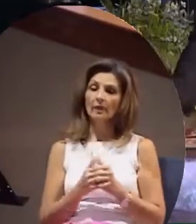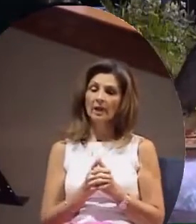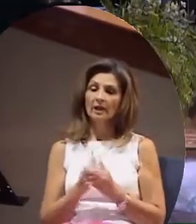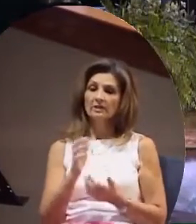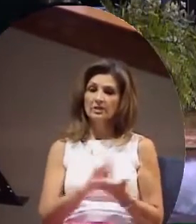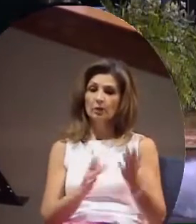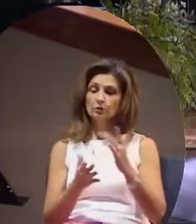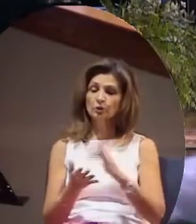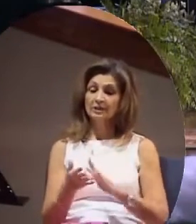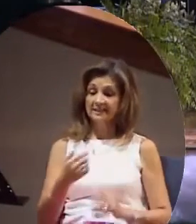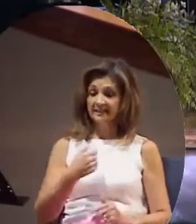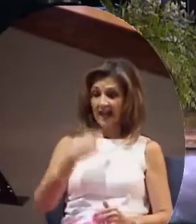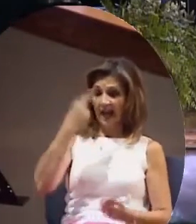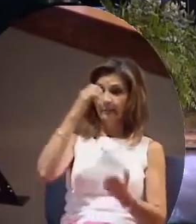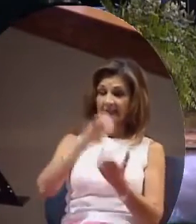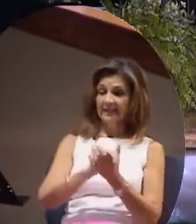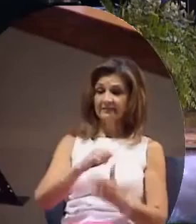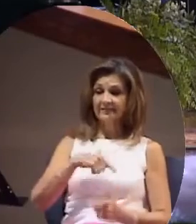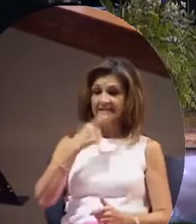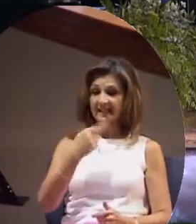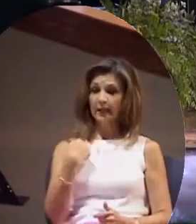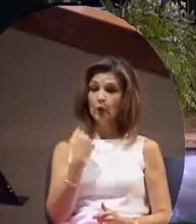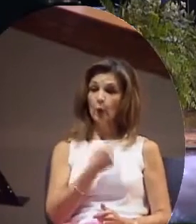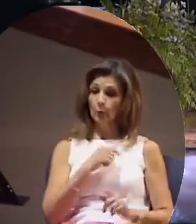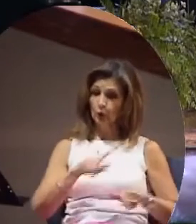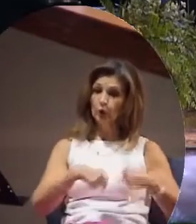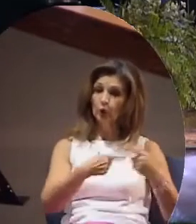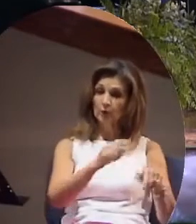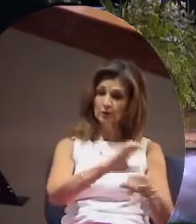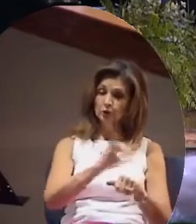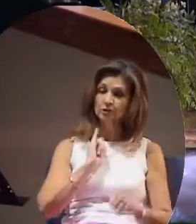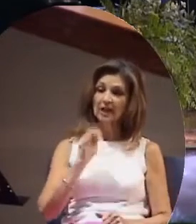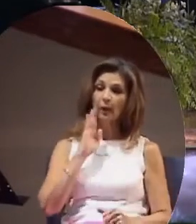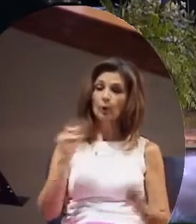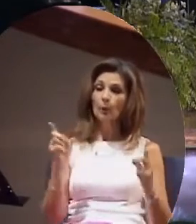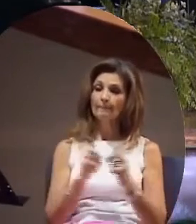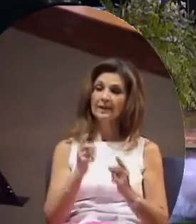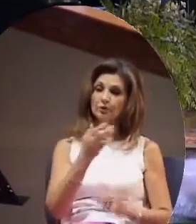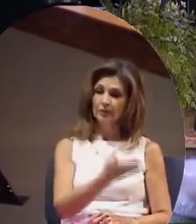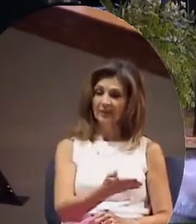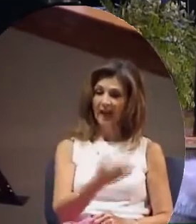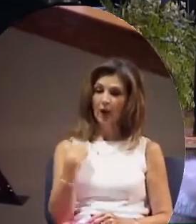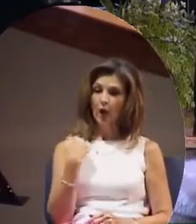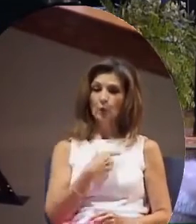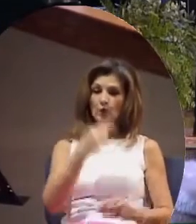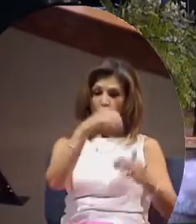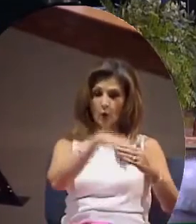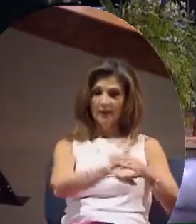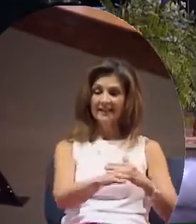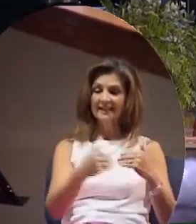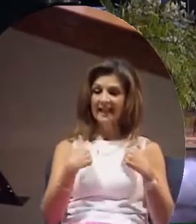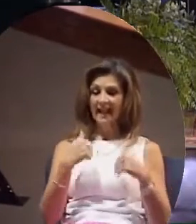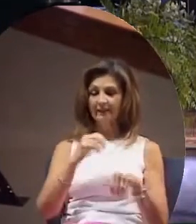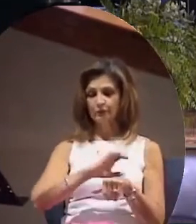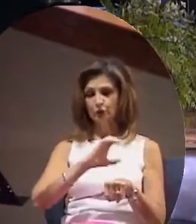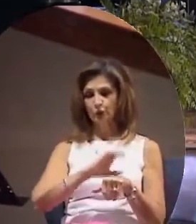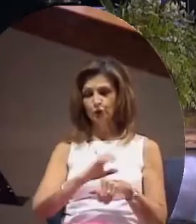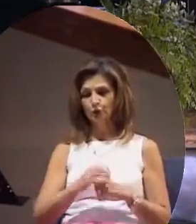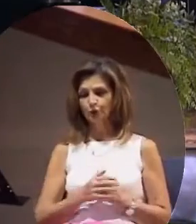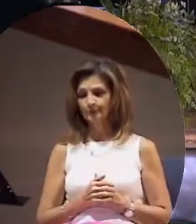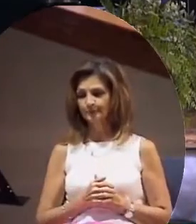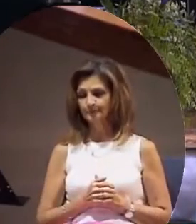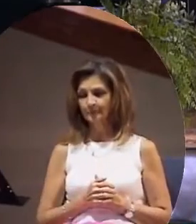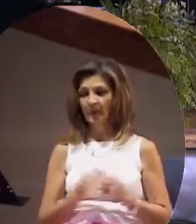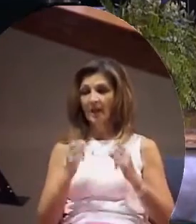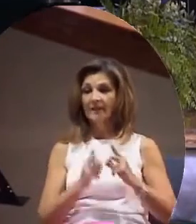So Jesus, I believe, is saying, we're going to church. I'm going to meet you there, and we're going to go in, and we're going to have church. Well,